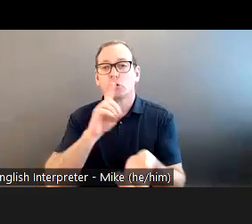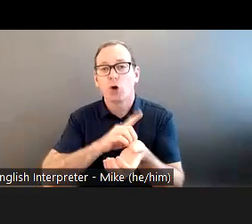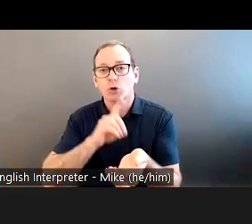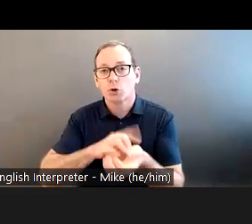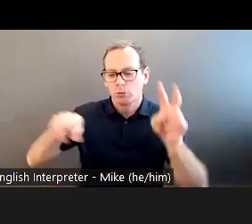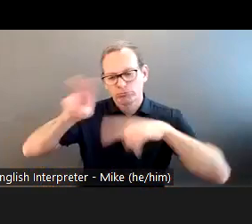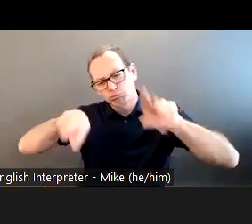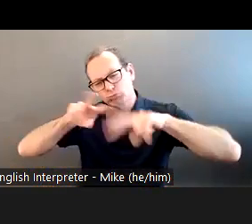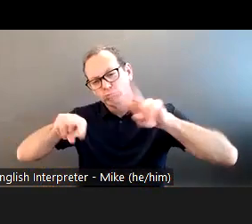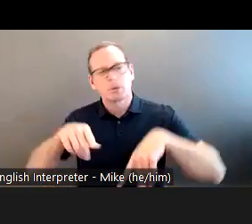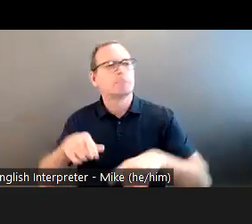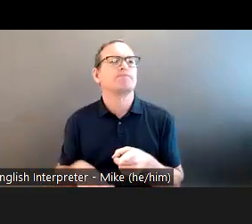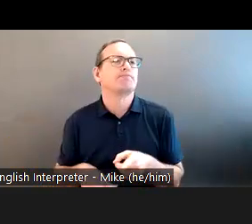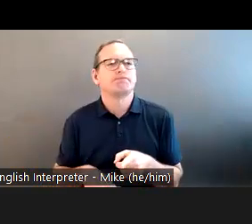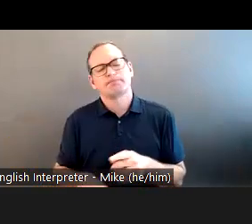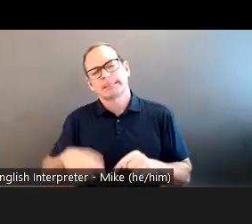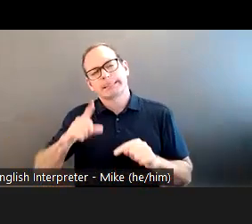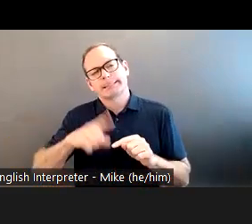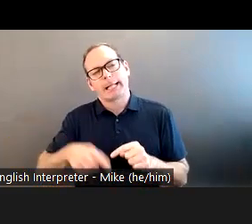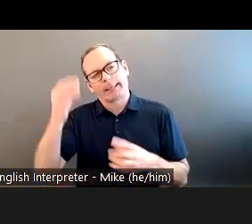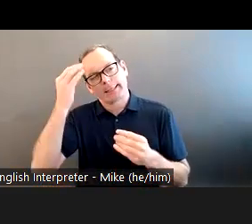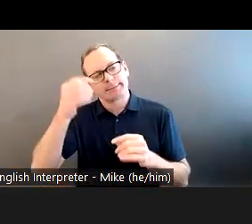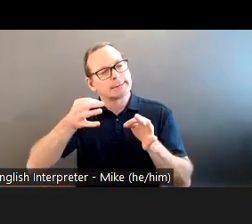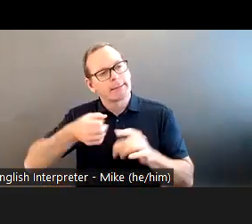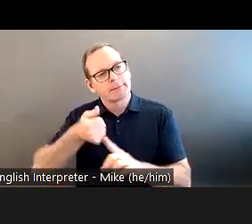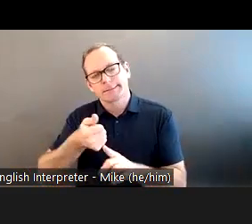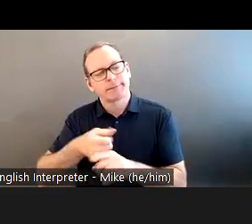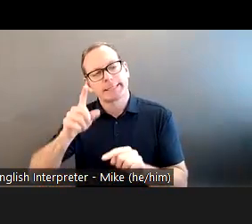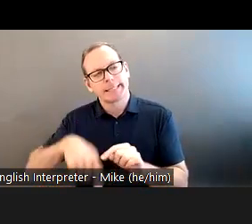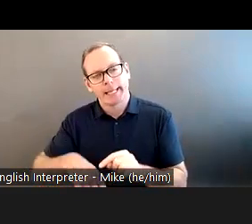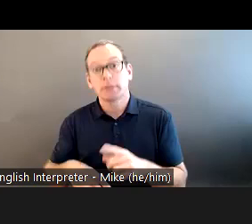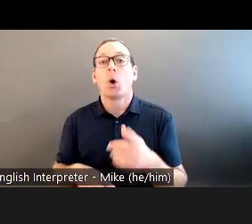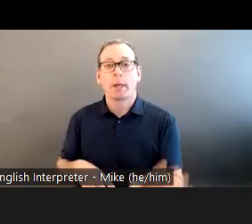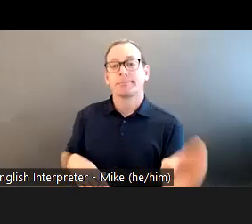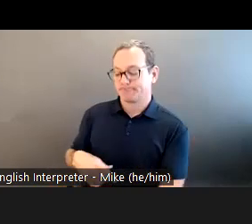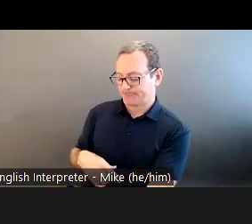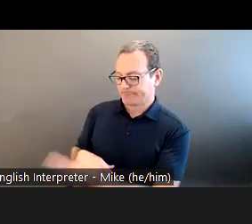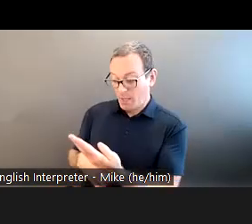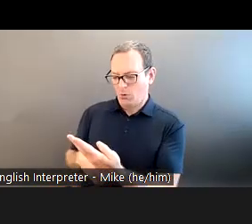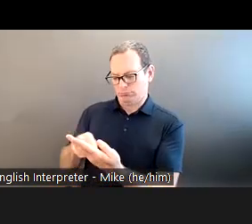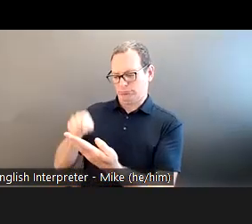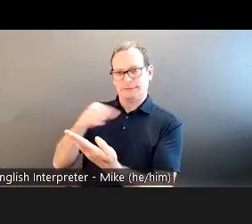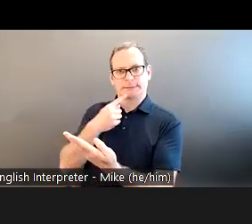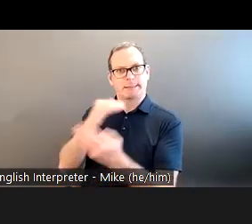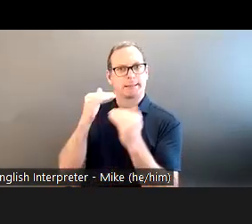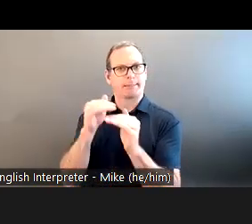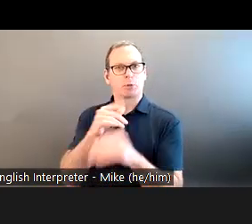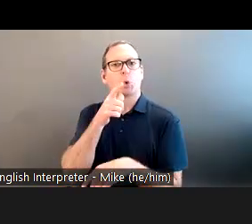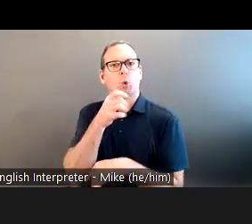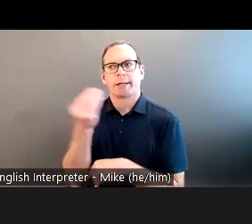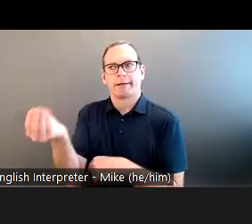or they might not be authorized to share the document with everybody. They might be told you can only share it with certain people if they contact